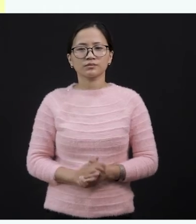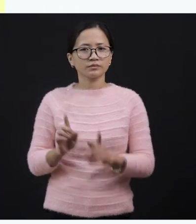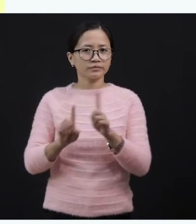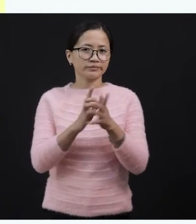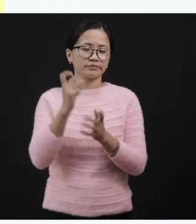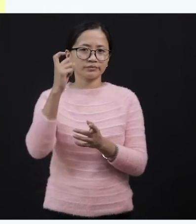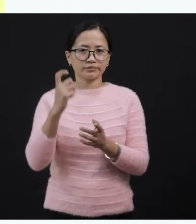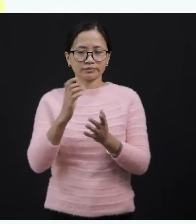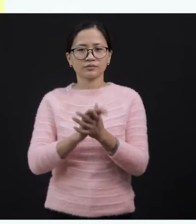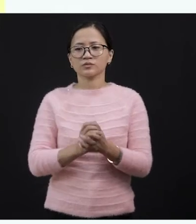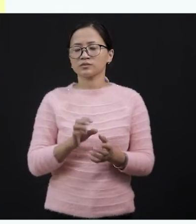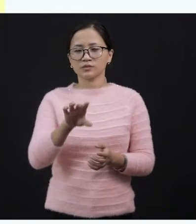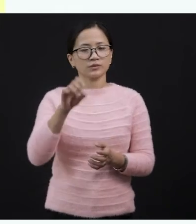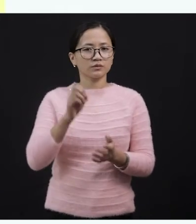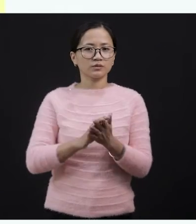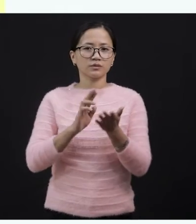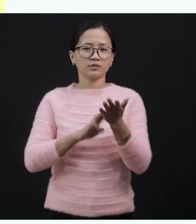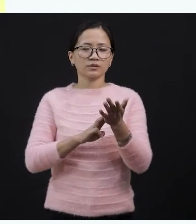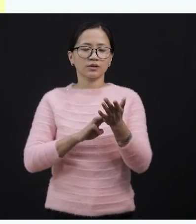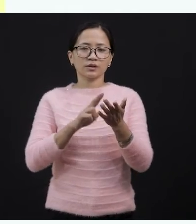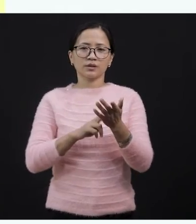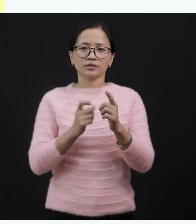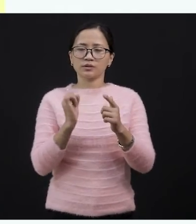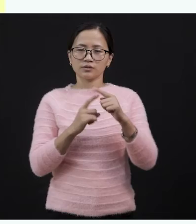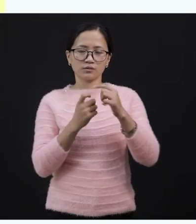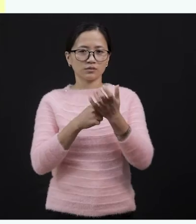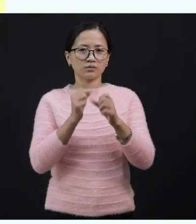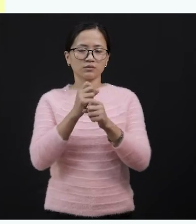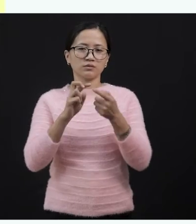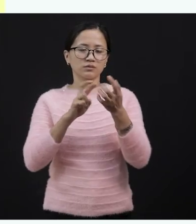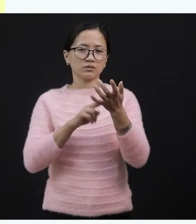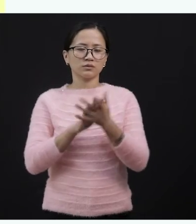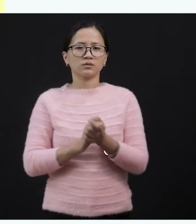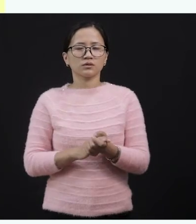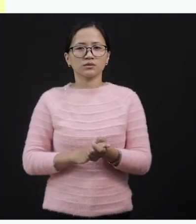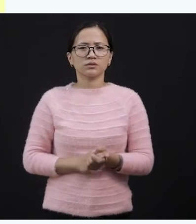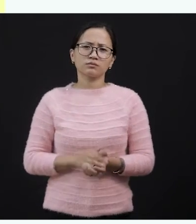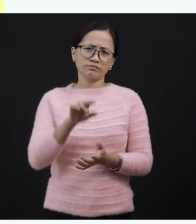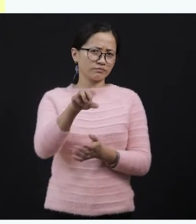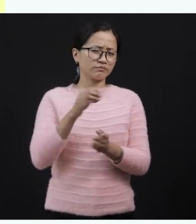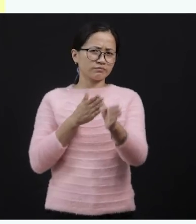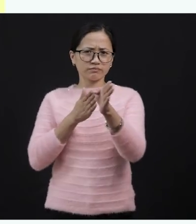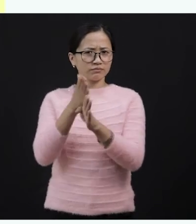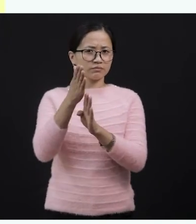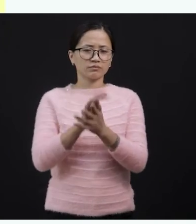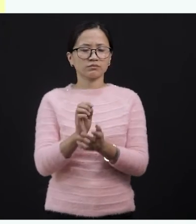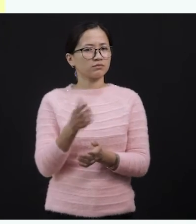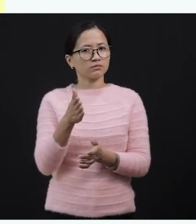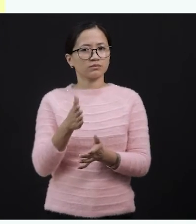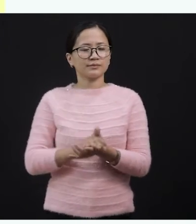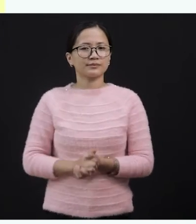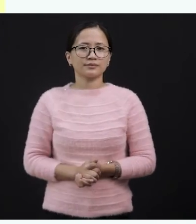nitrogen, but they cannot take this nitrogen directly. It is said, right? Plants, they